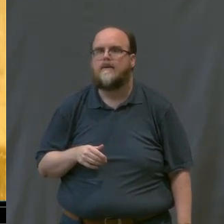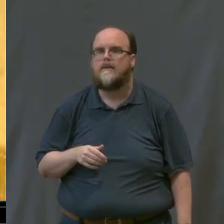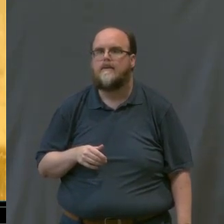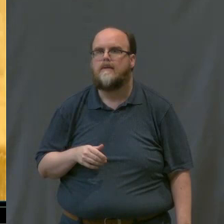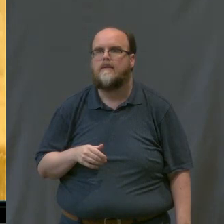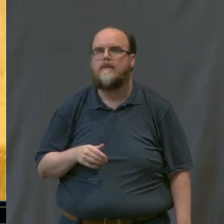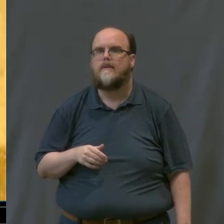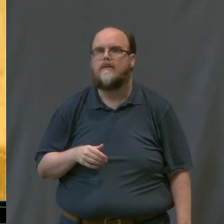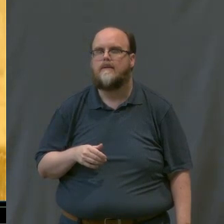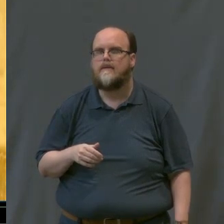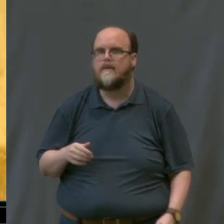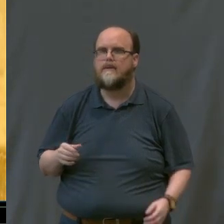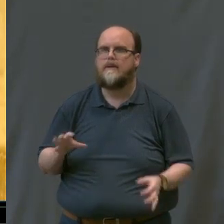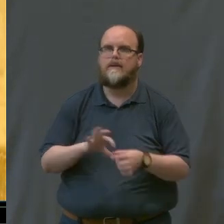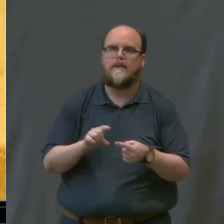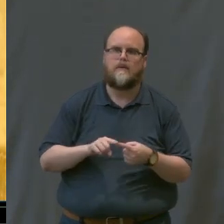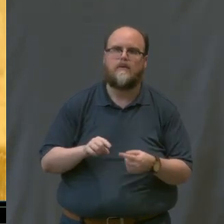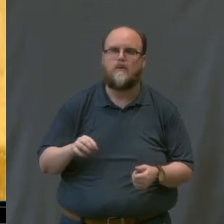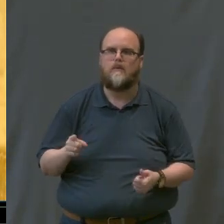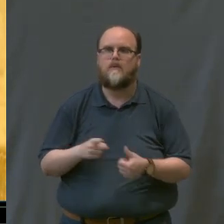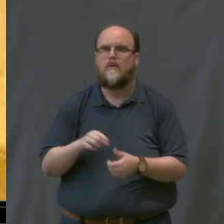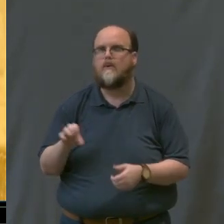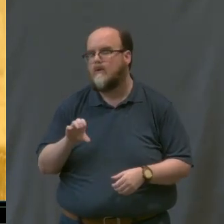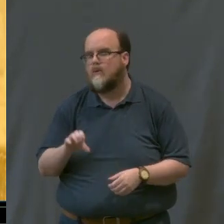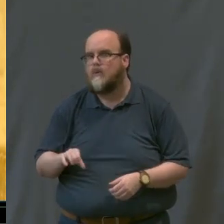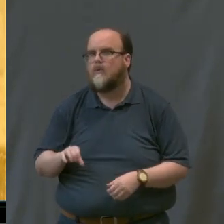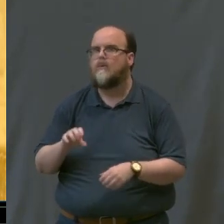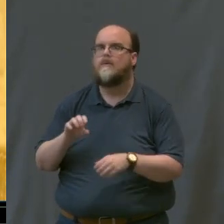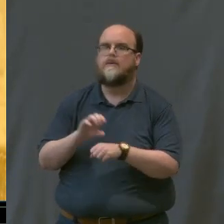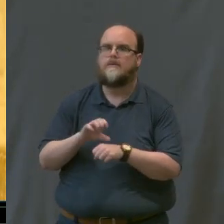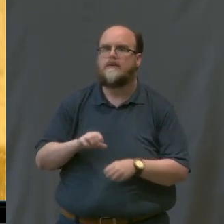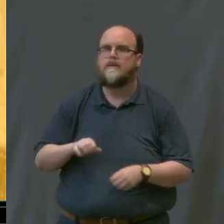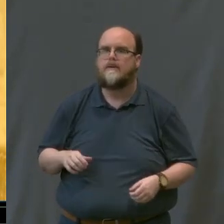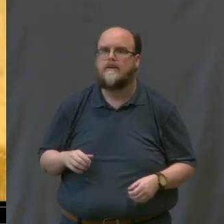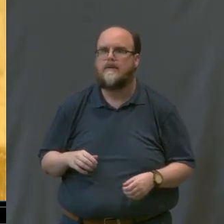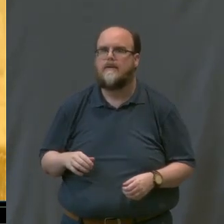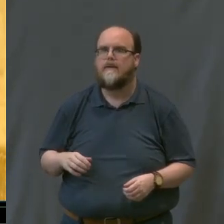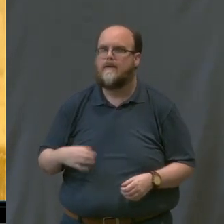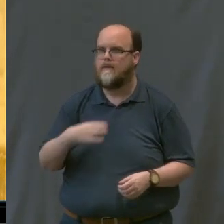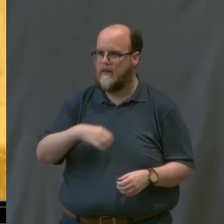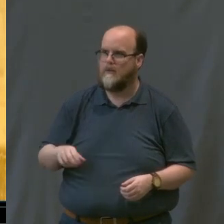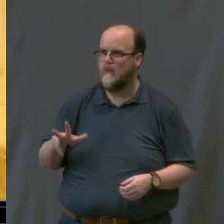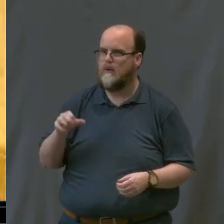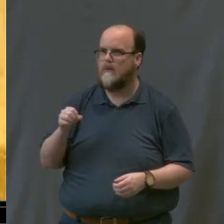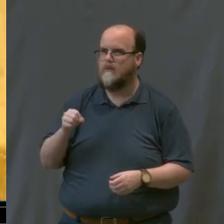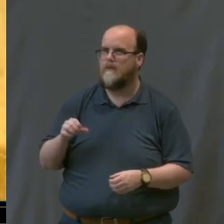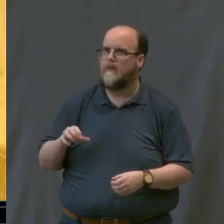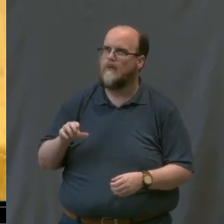Is it relevant to them? Is it of interest to them? A famine 300 years from now is not an interest to the first century